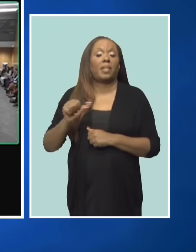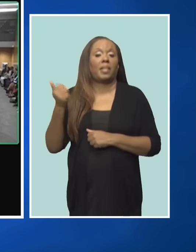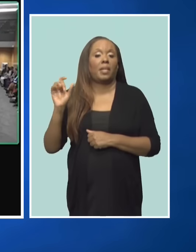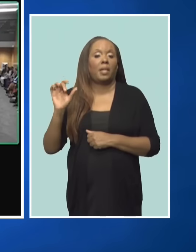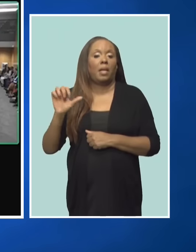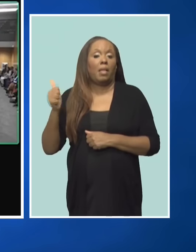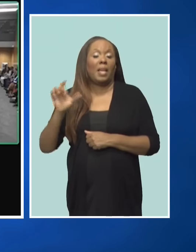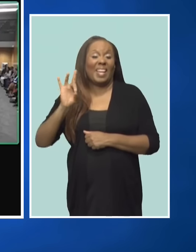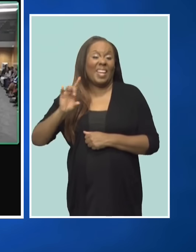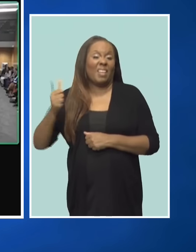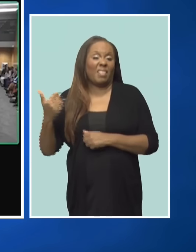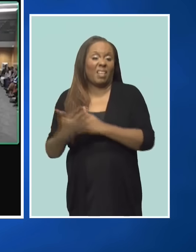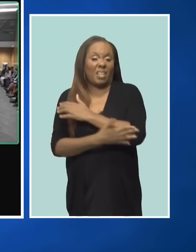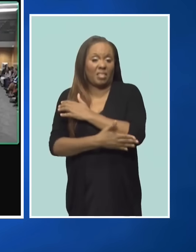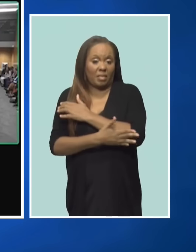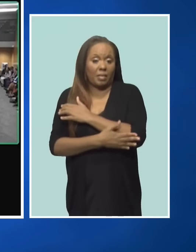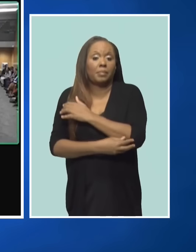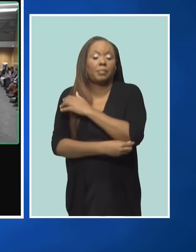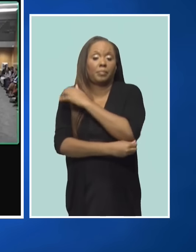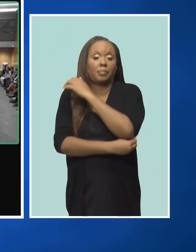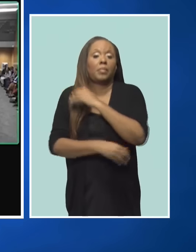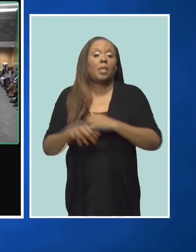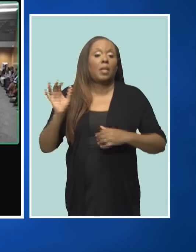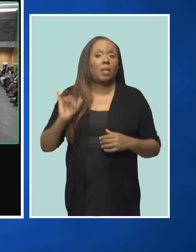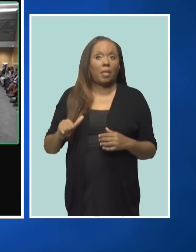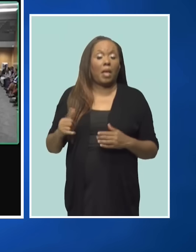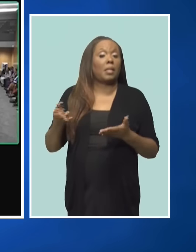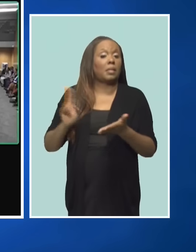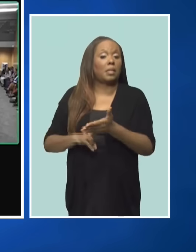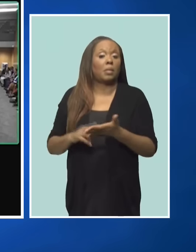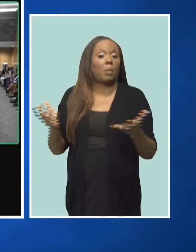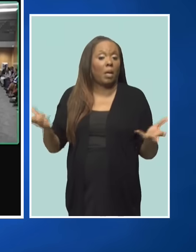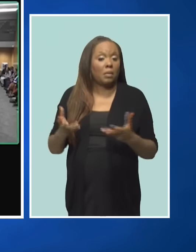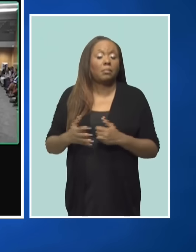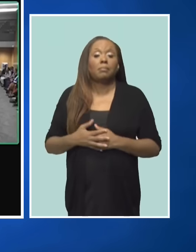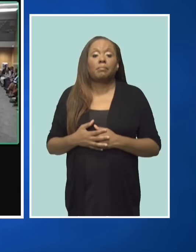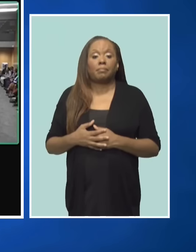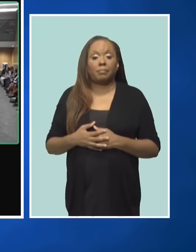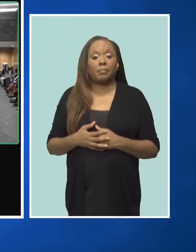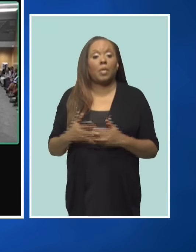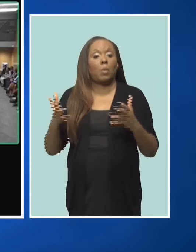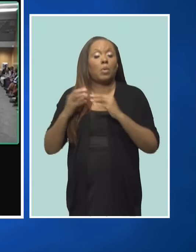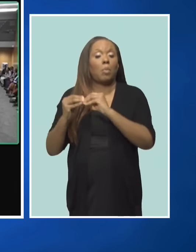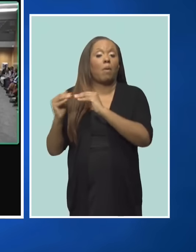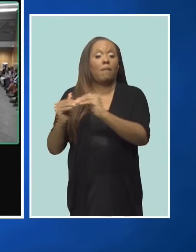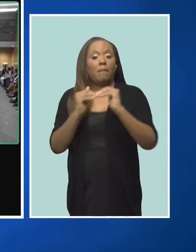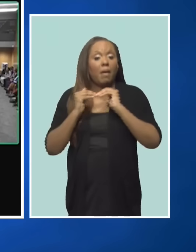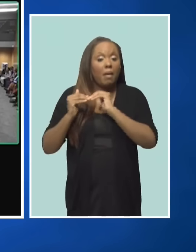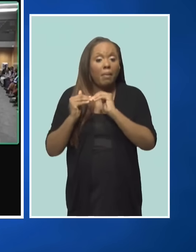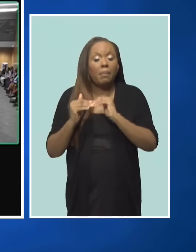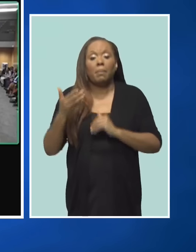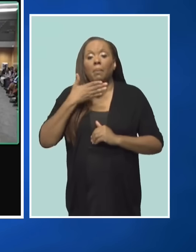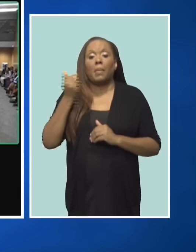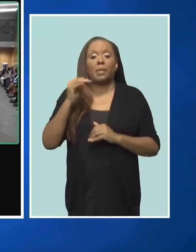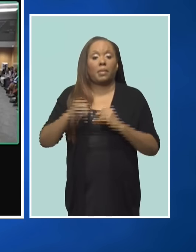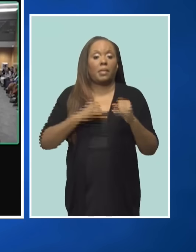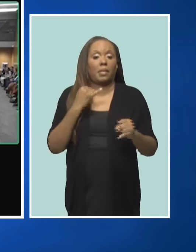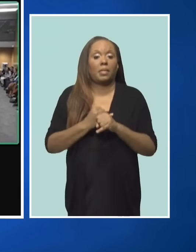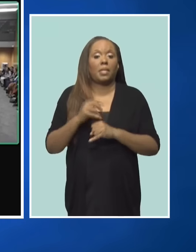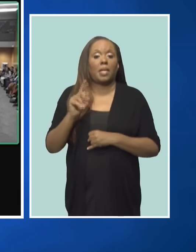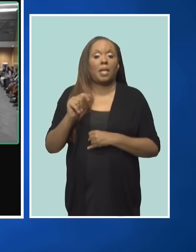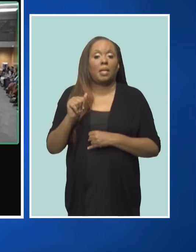multilateral convention to facilitate the implementation of the Pillar 2 subject to tax rule seeks to ensure fairer and better